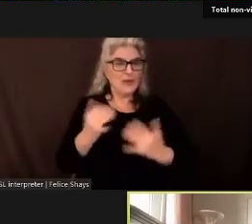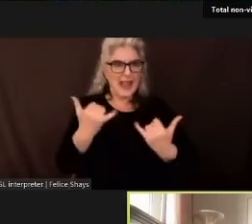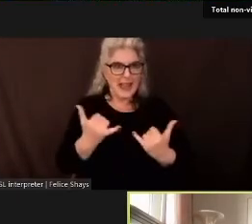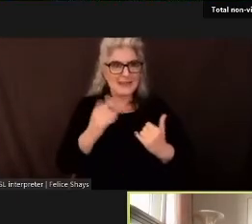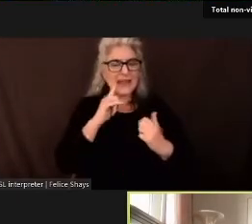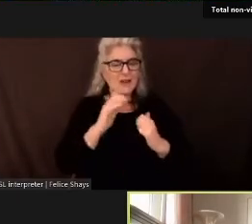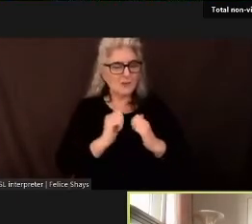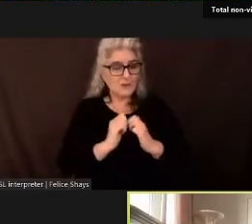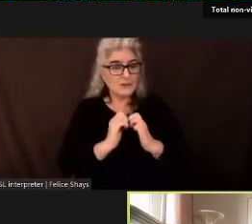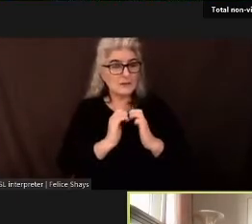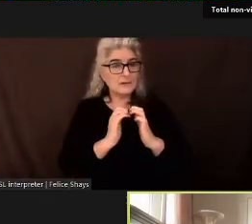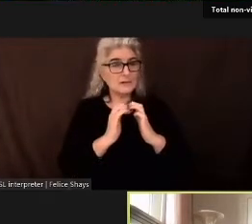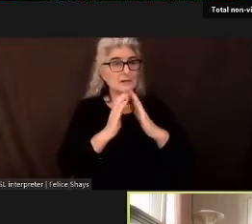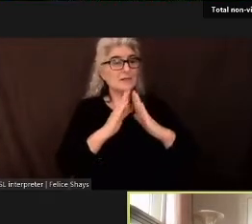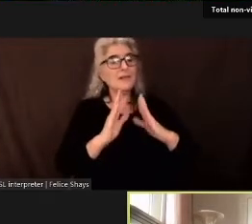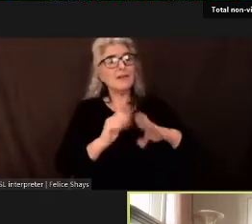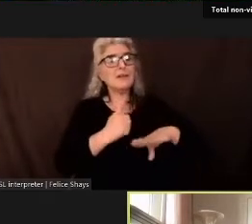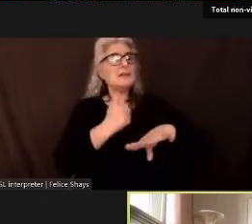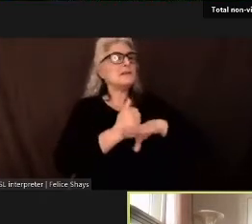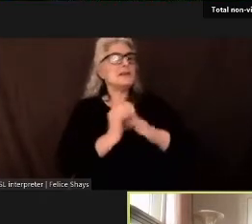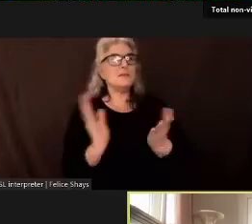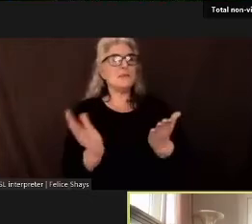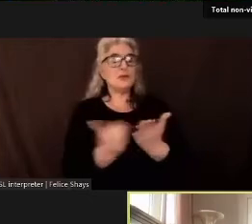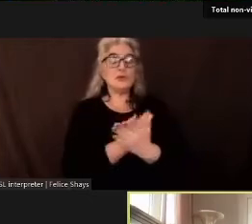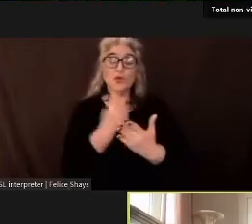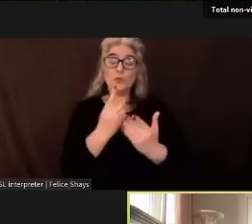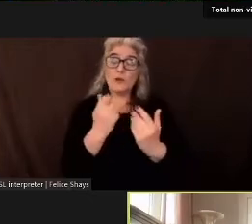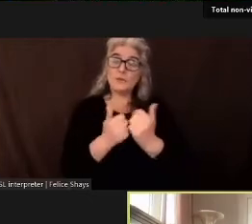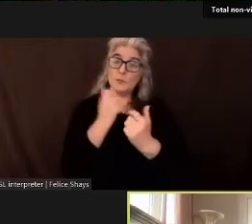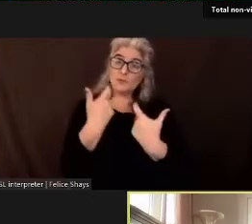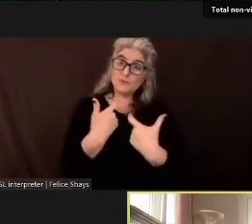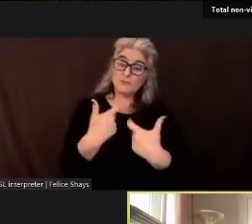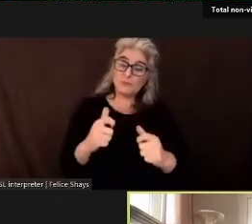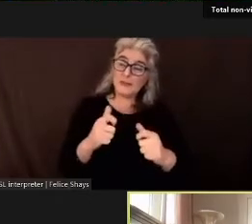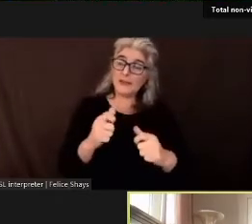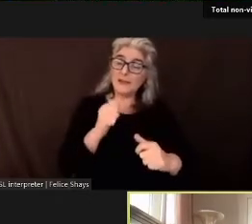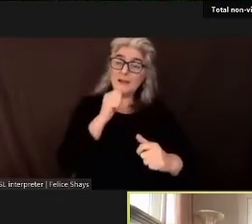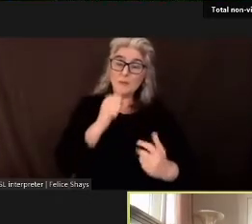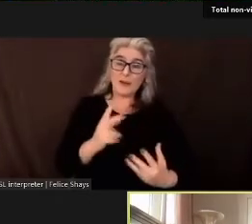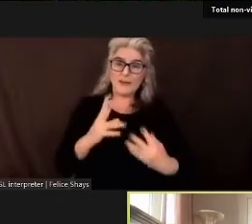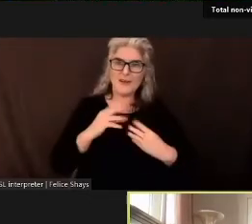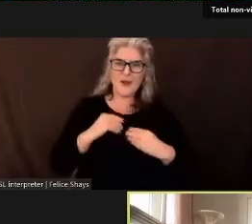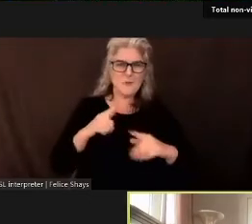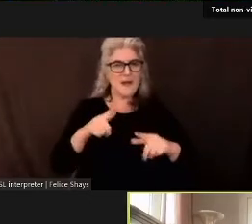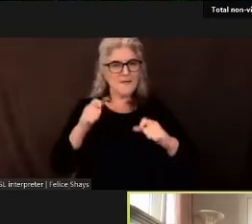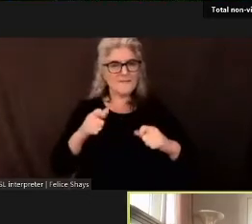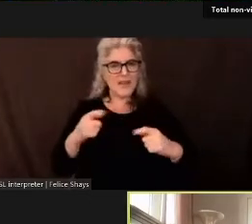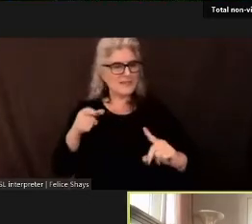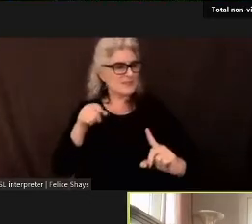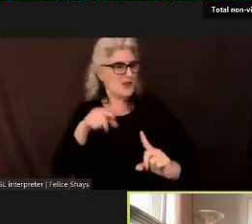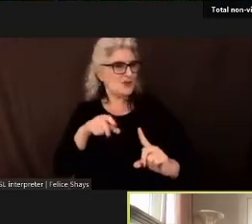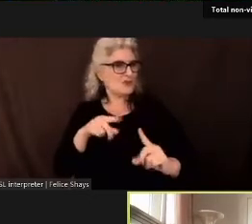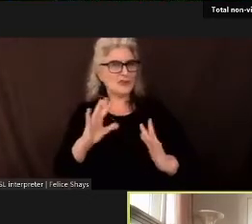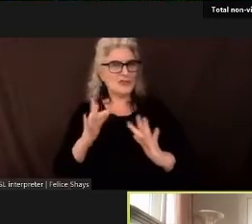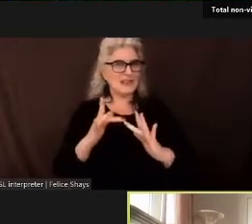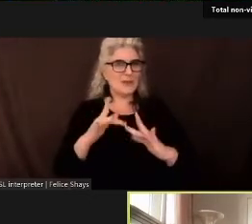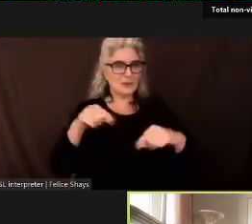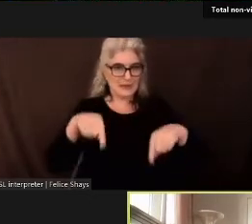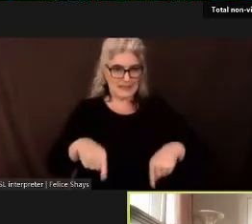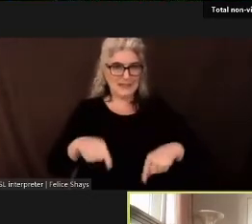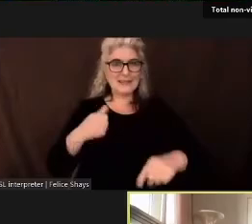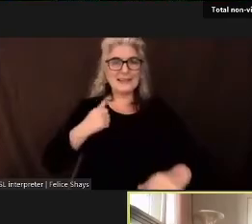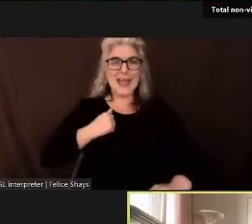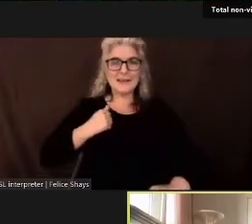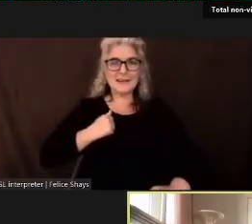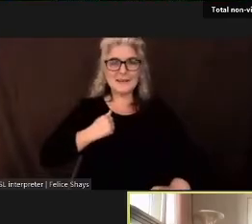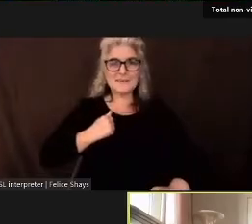of the largest privately owned fast charging network in Canada.